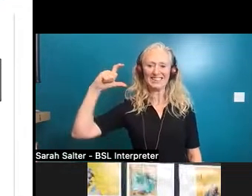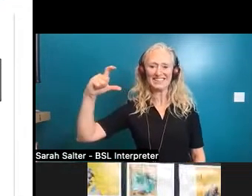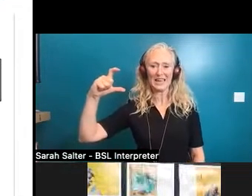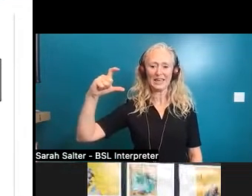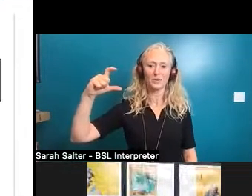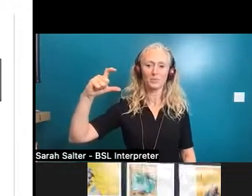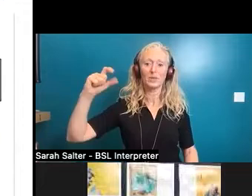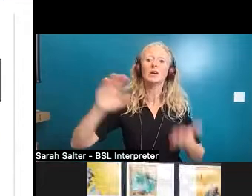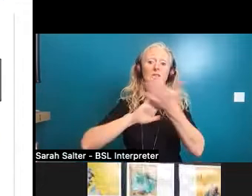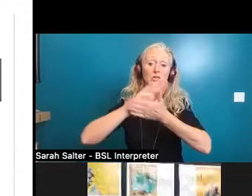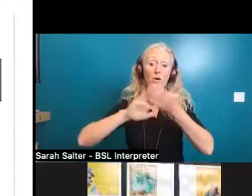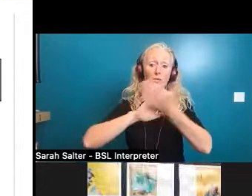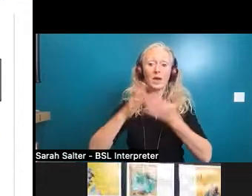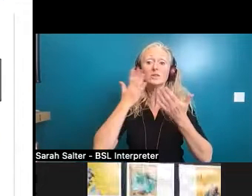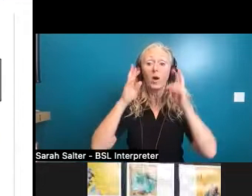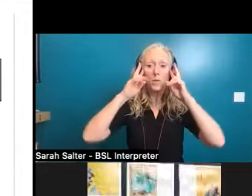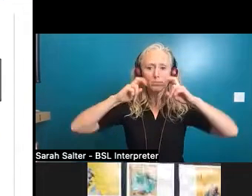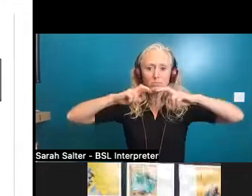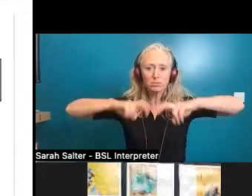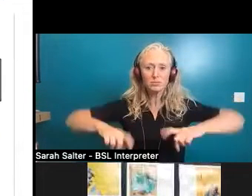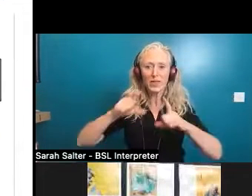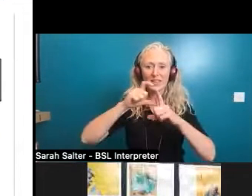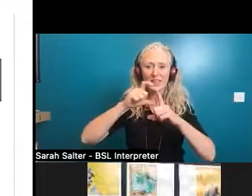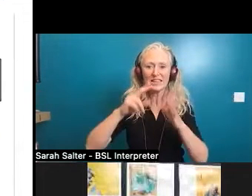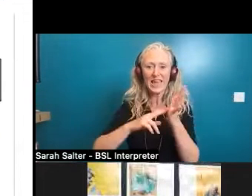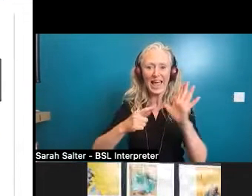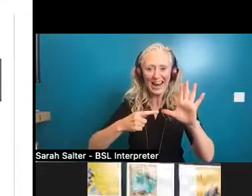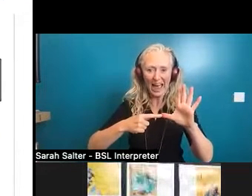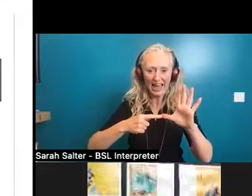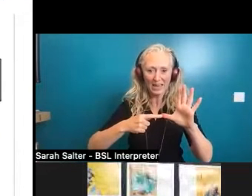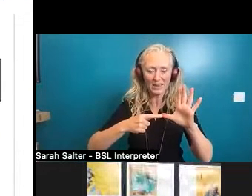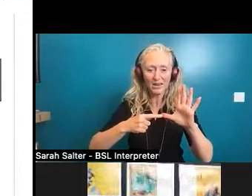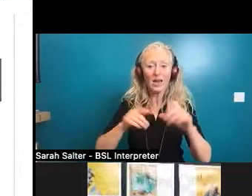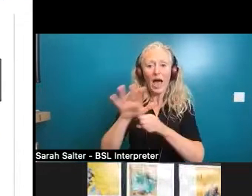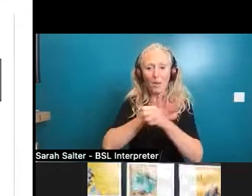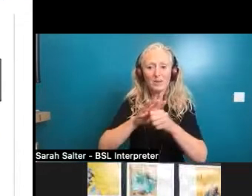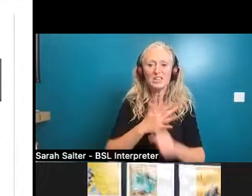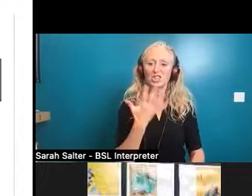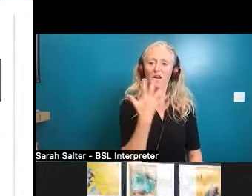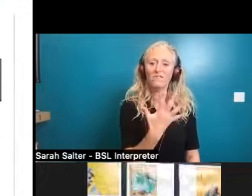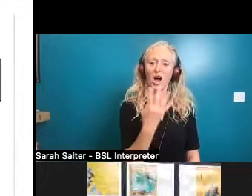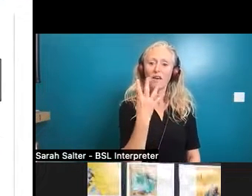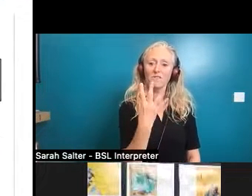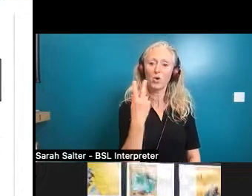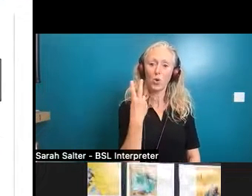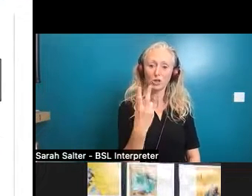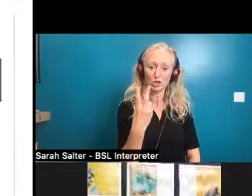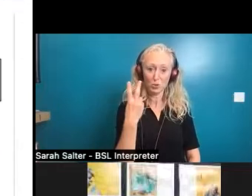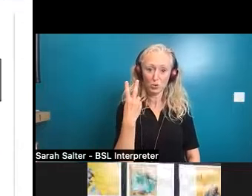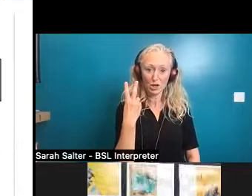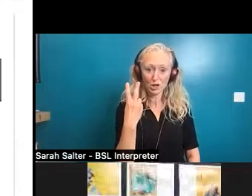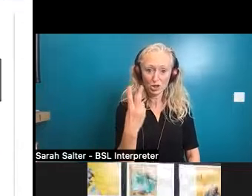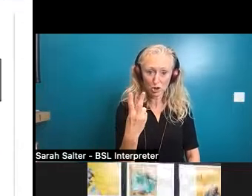DNA level, at position 5422 in this patient, the letter G has